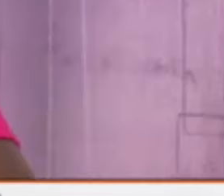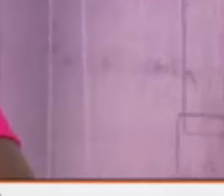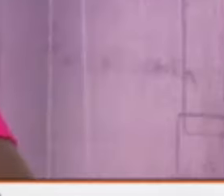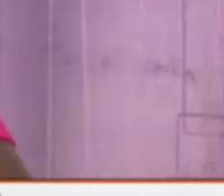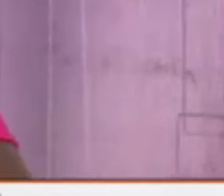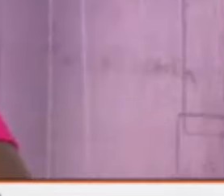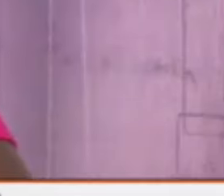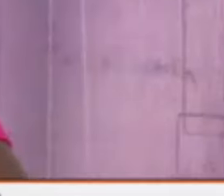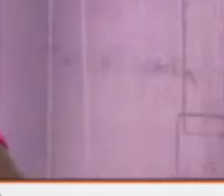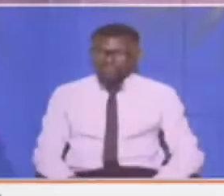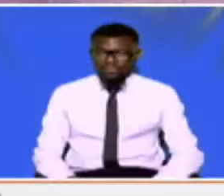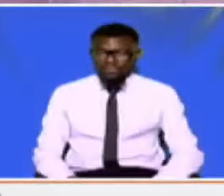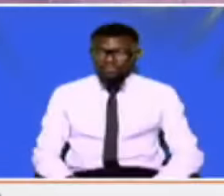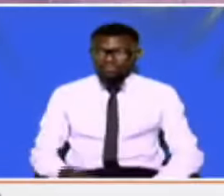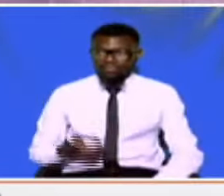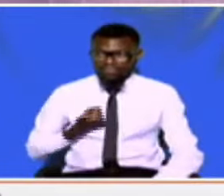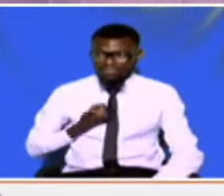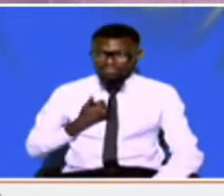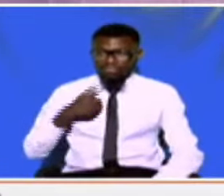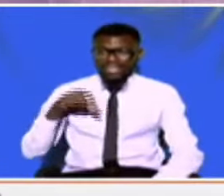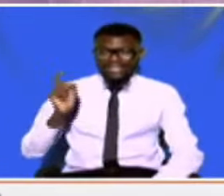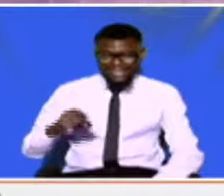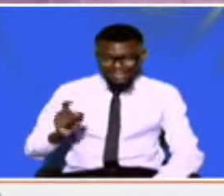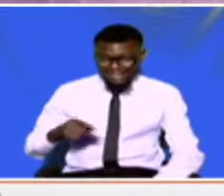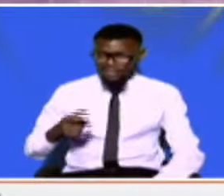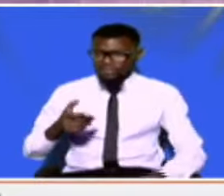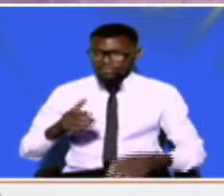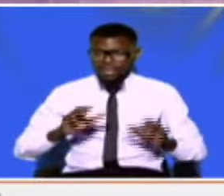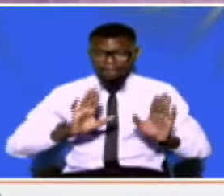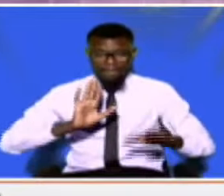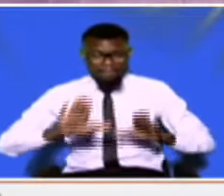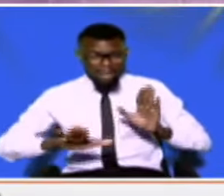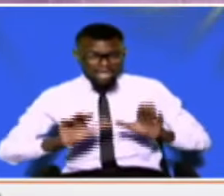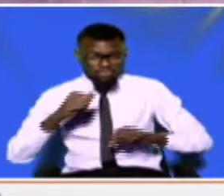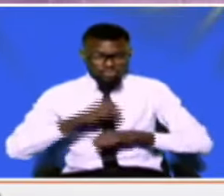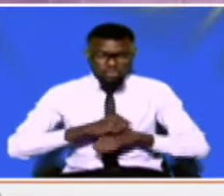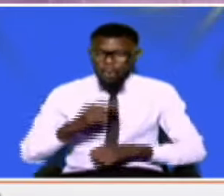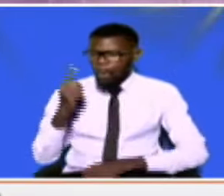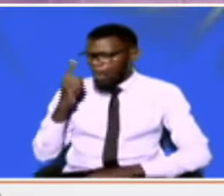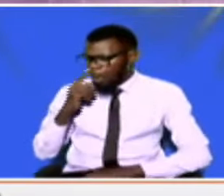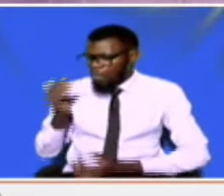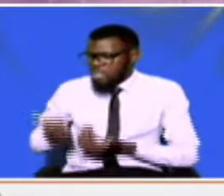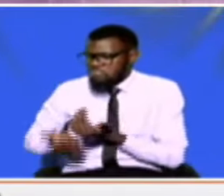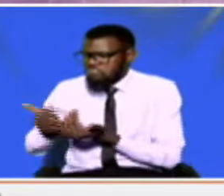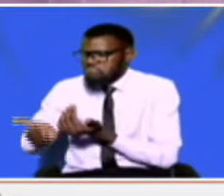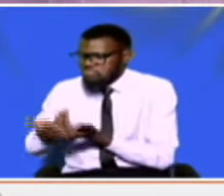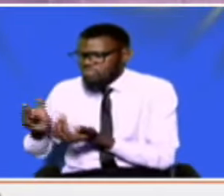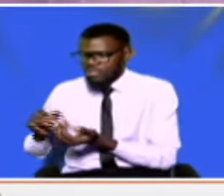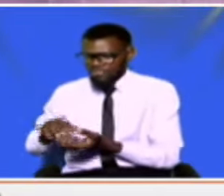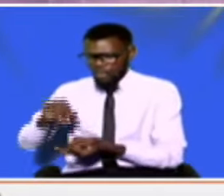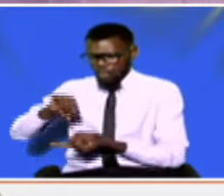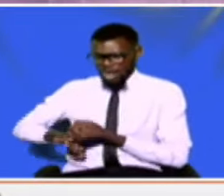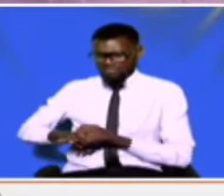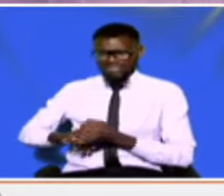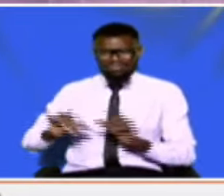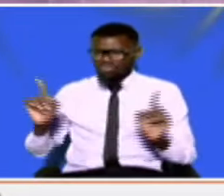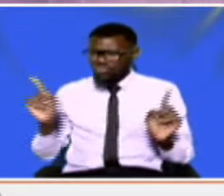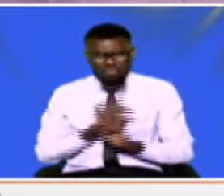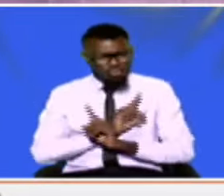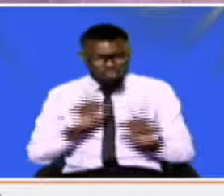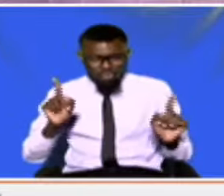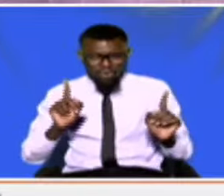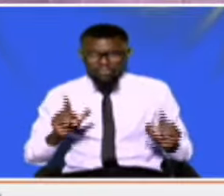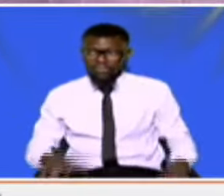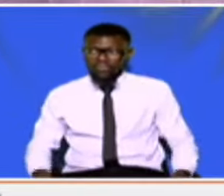We need our girls in school. We do not need them in homes as wives. We do not need them